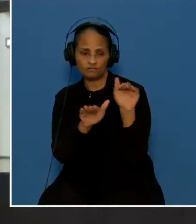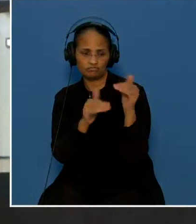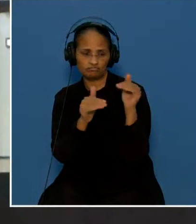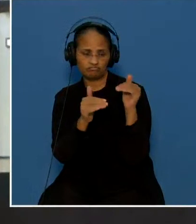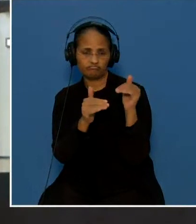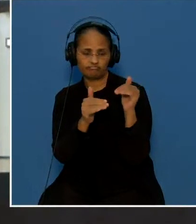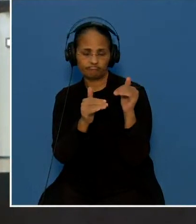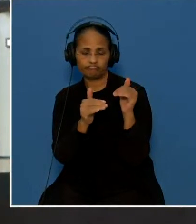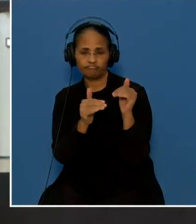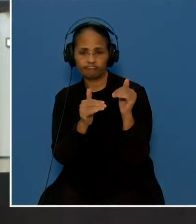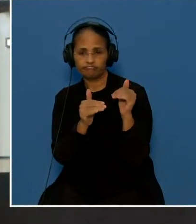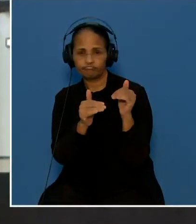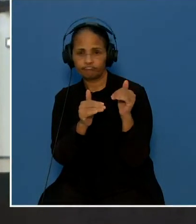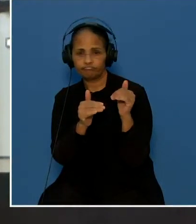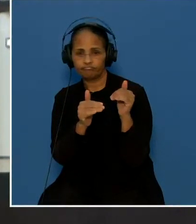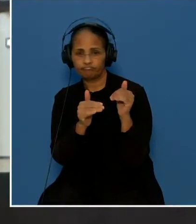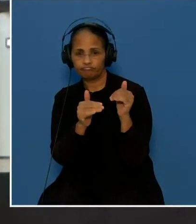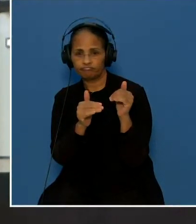in place.